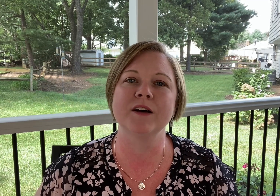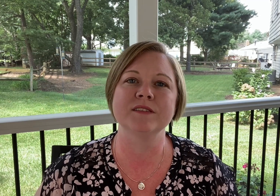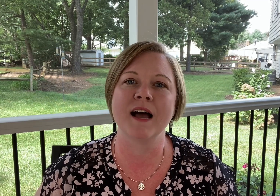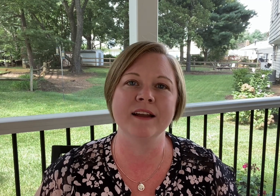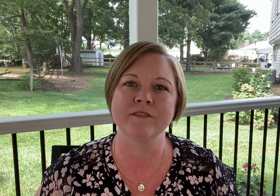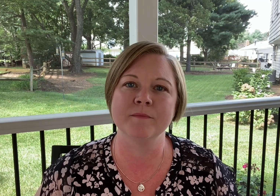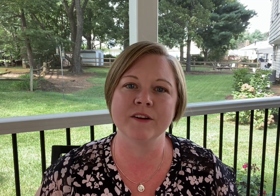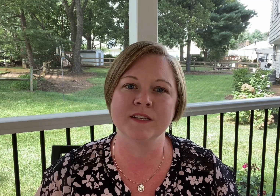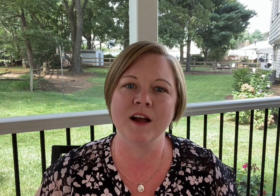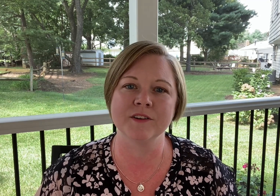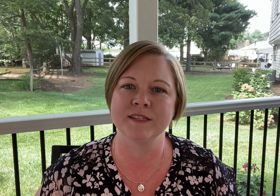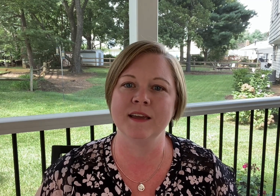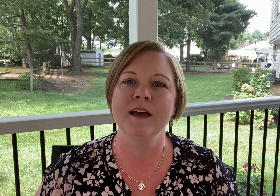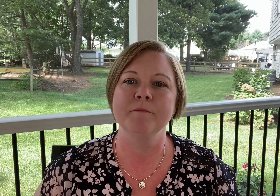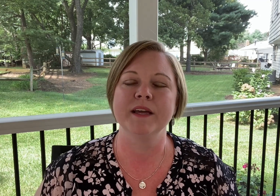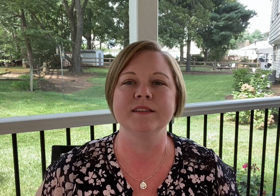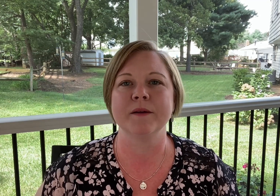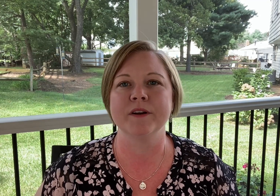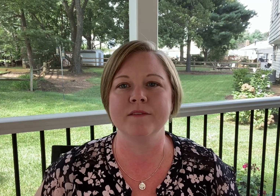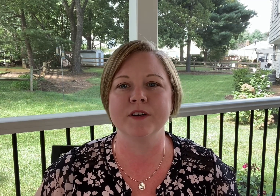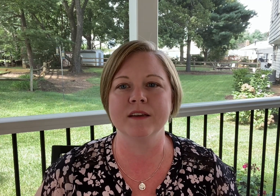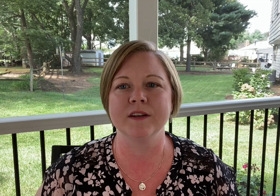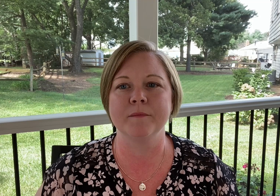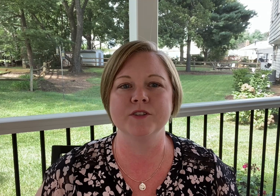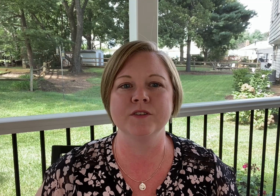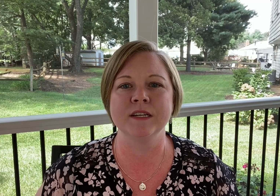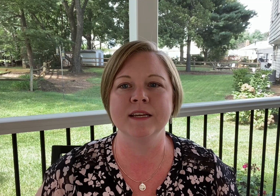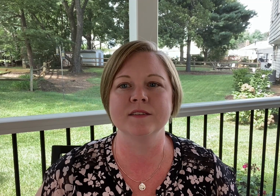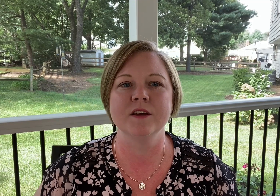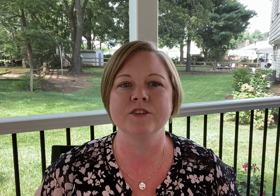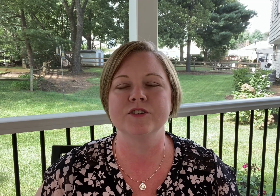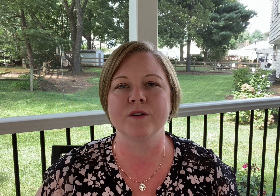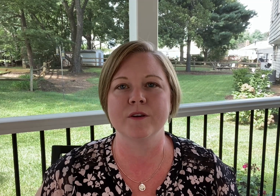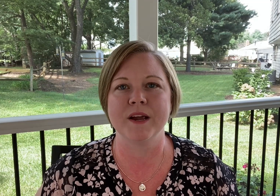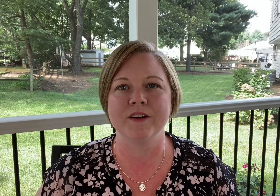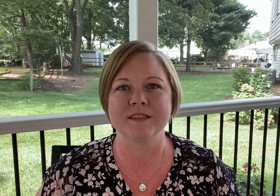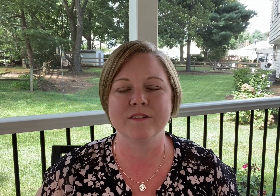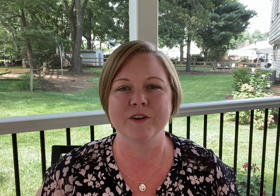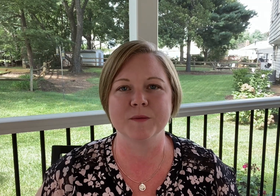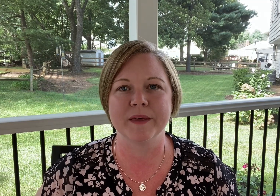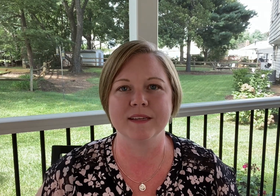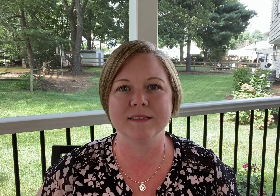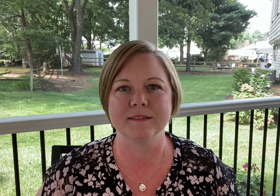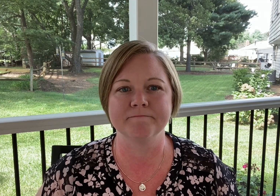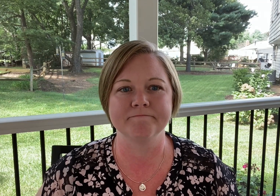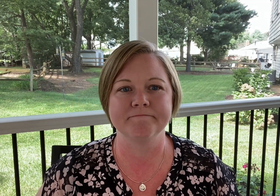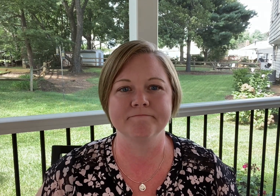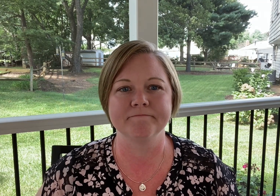left outside of the meritocracy because they were never given opportunities to show their merits in the first